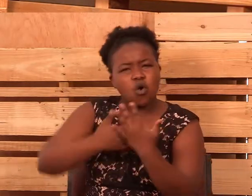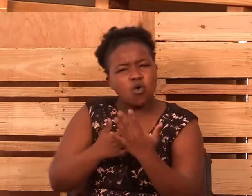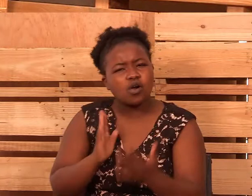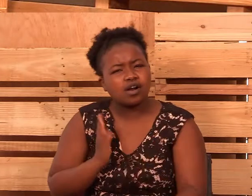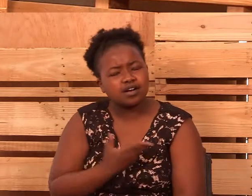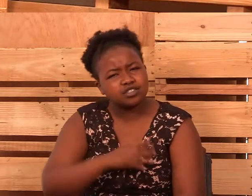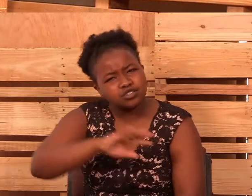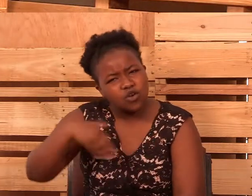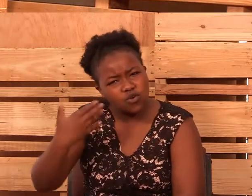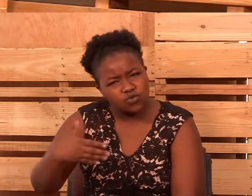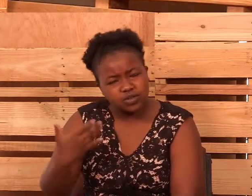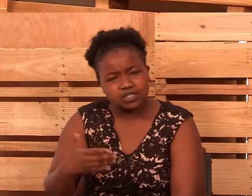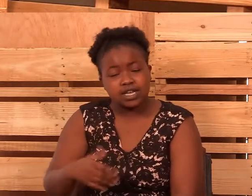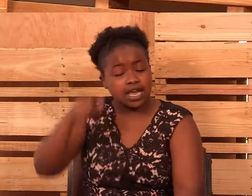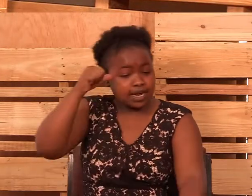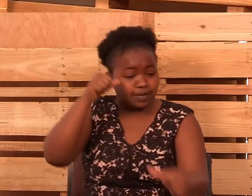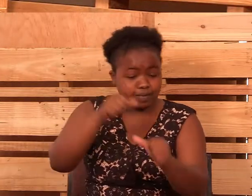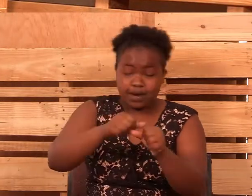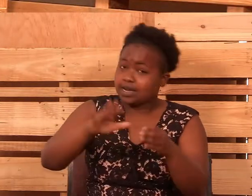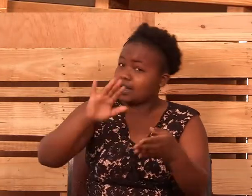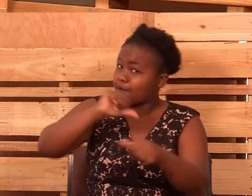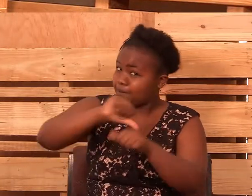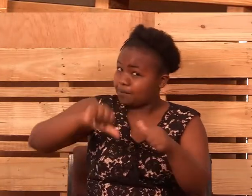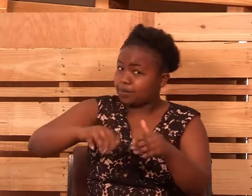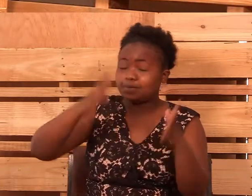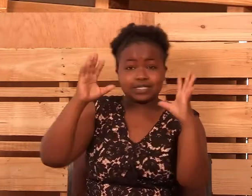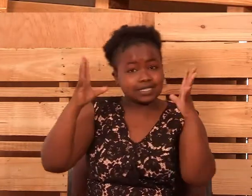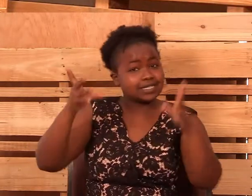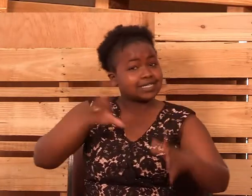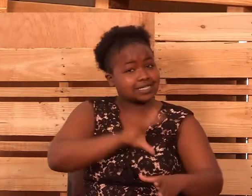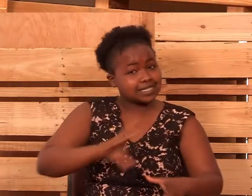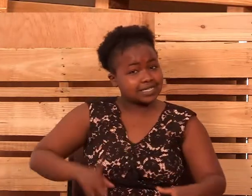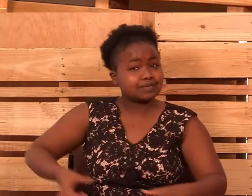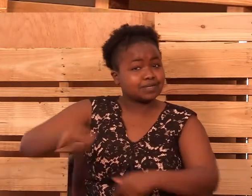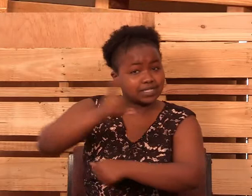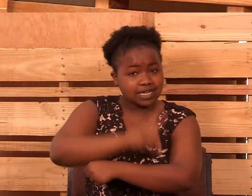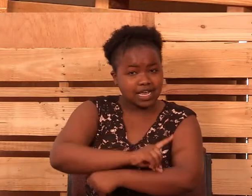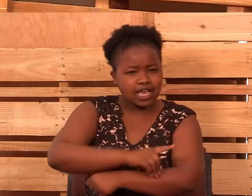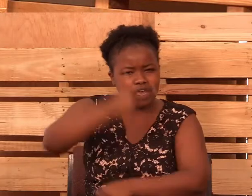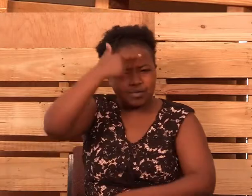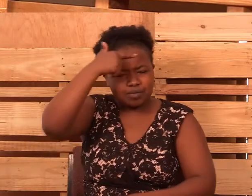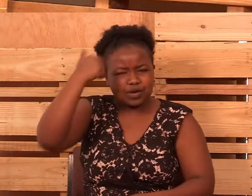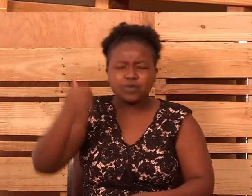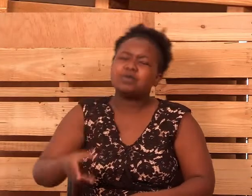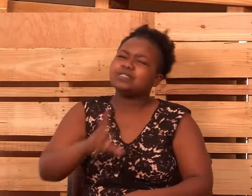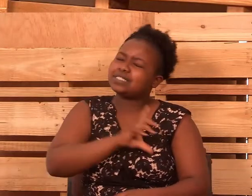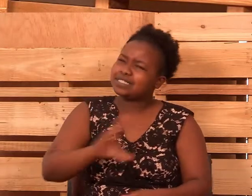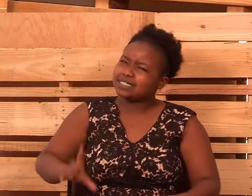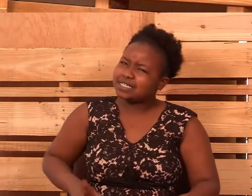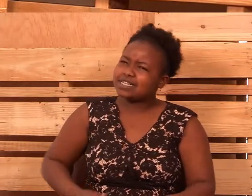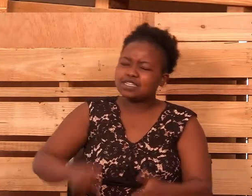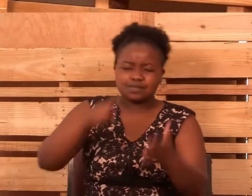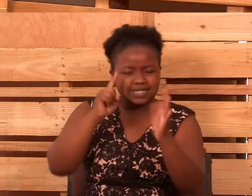will remind them about Christmas, because Christmas is the time that you showed